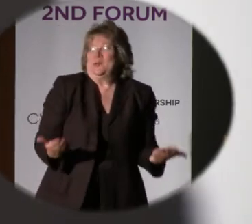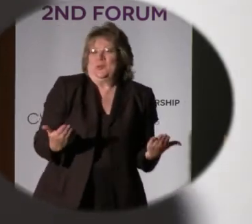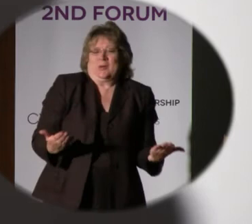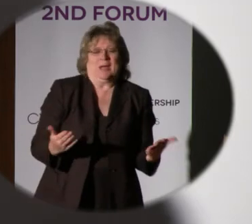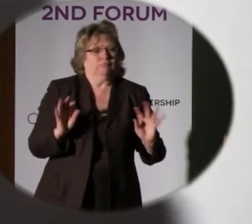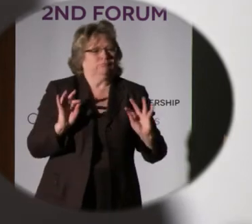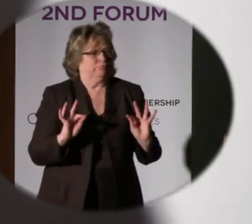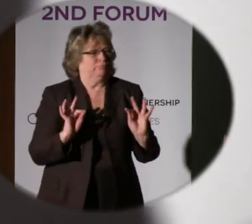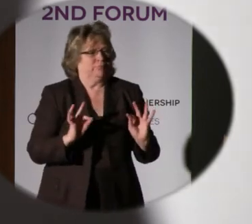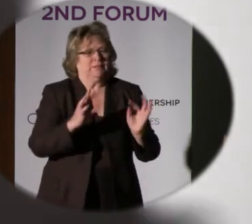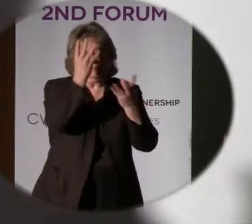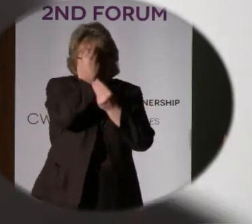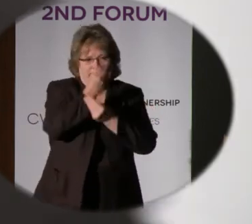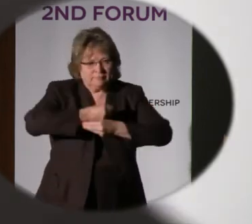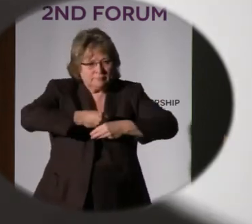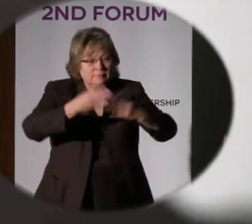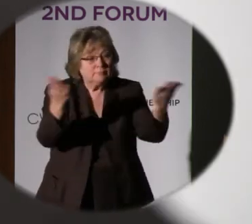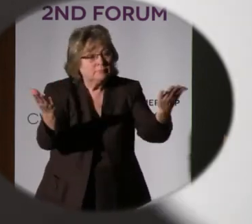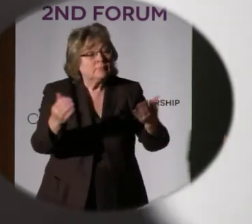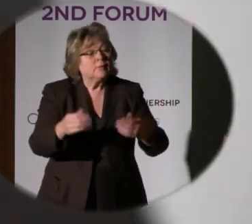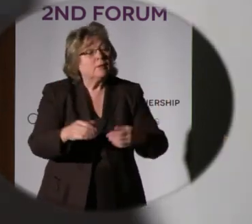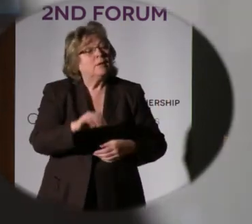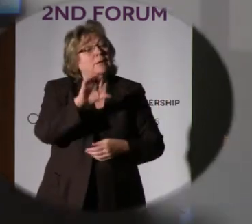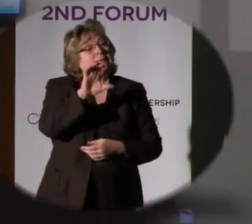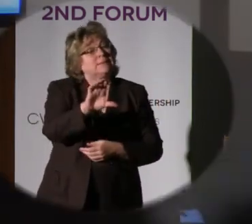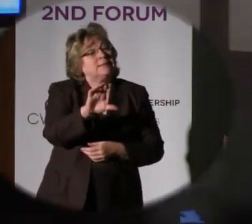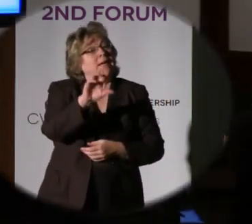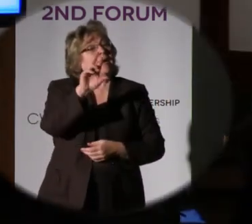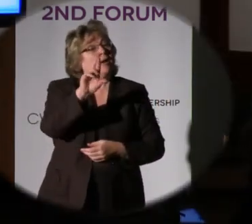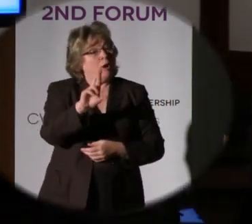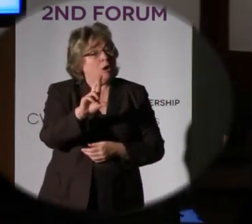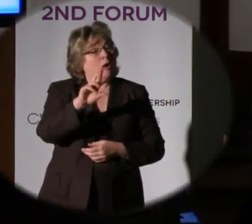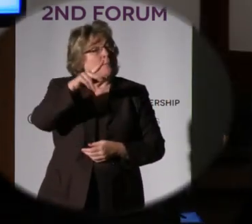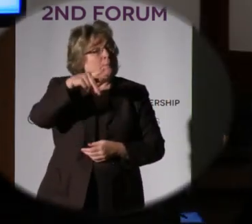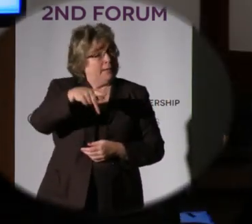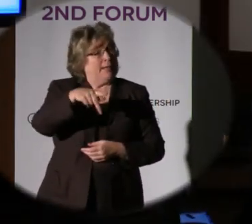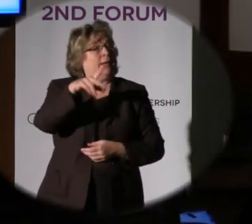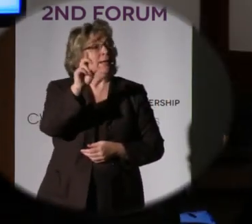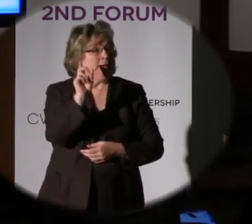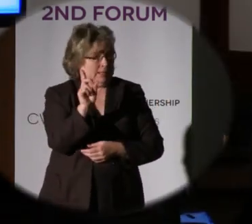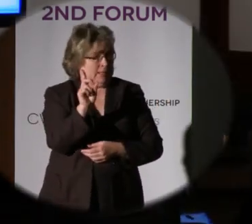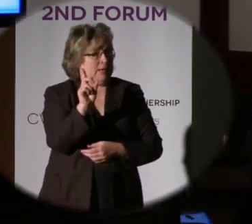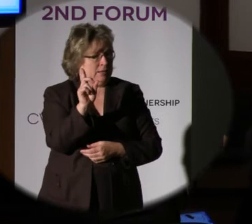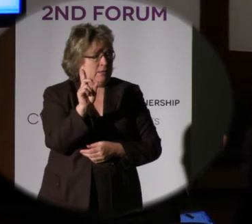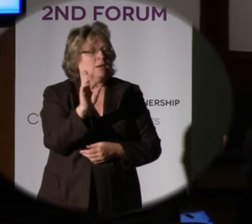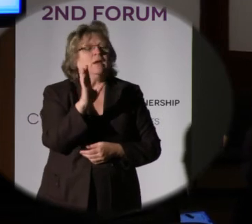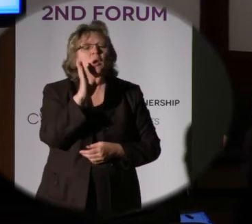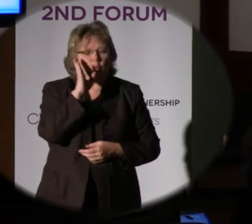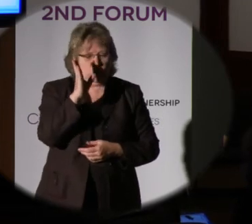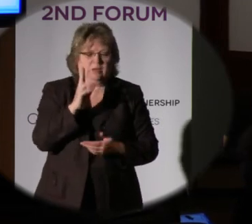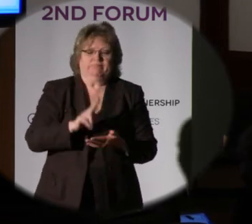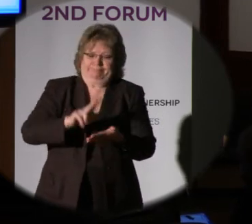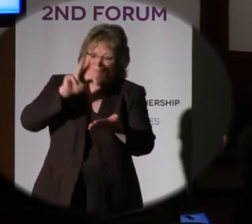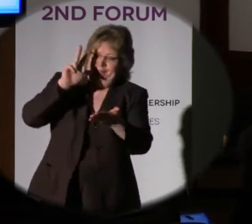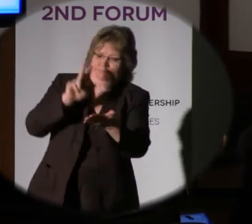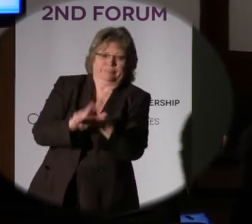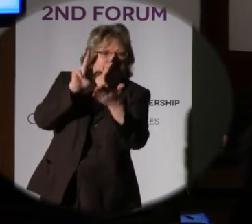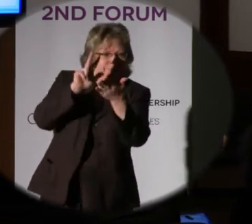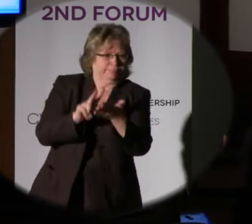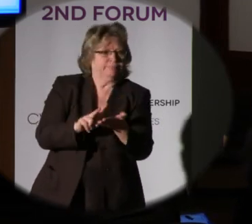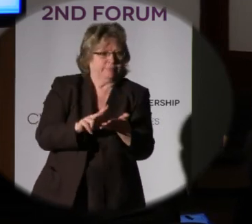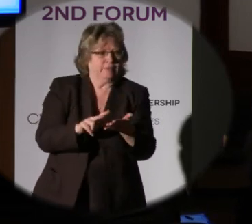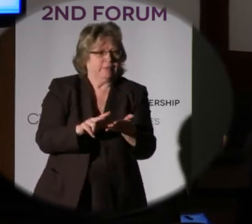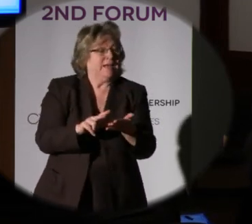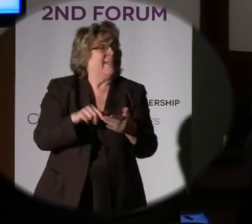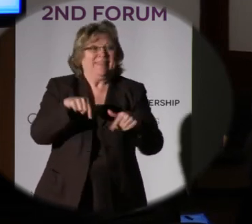Vietnam will ratify the Convention on the Rights of Persons with Disability in